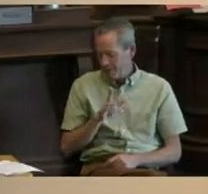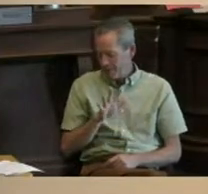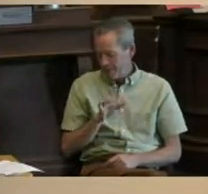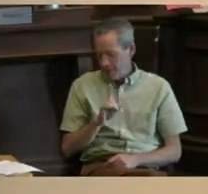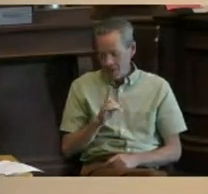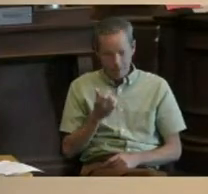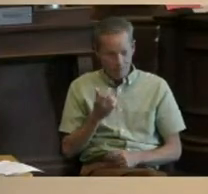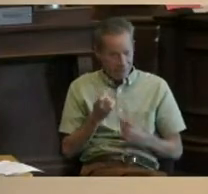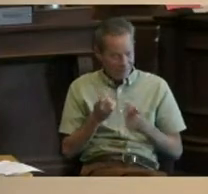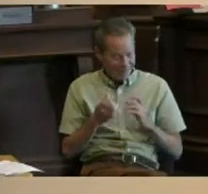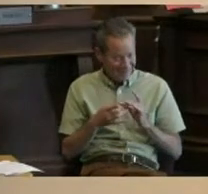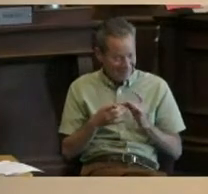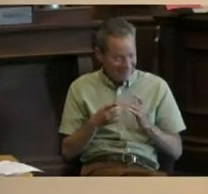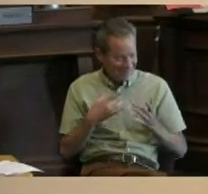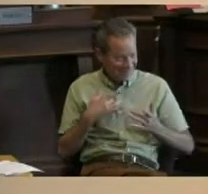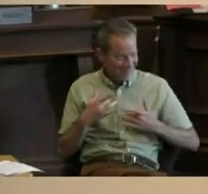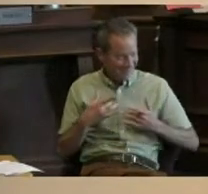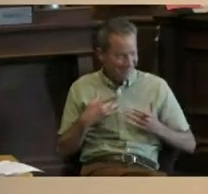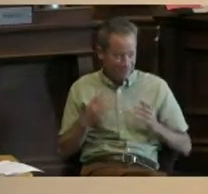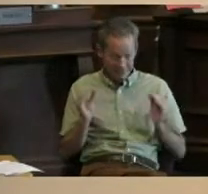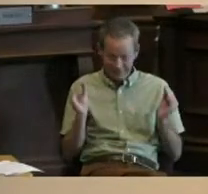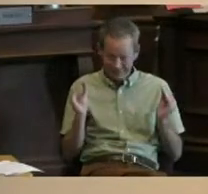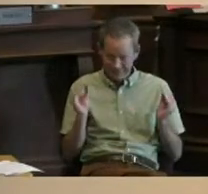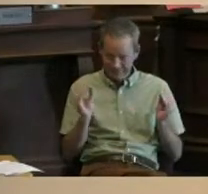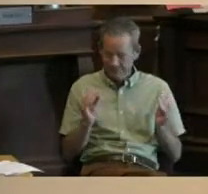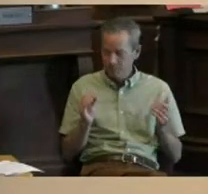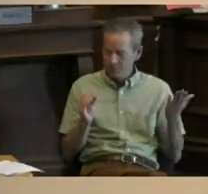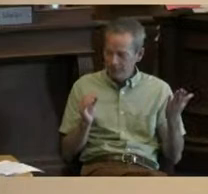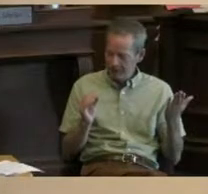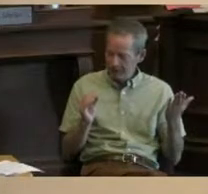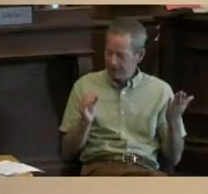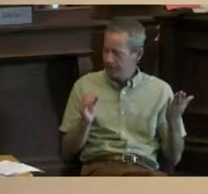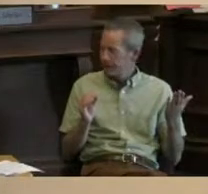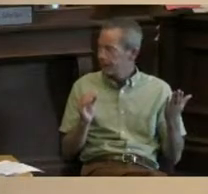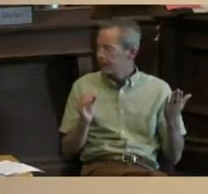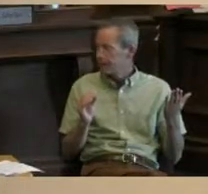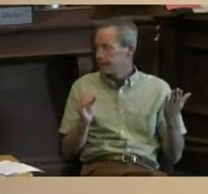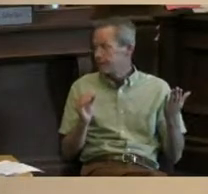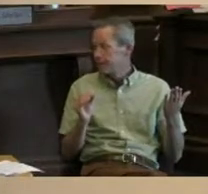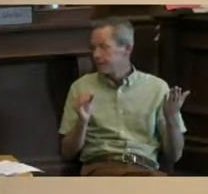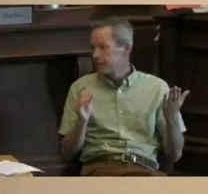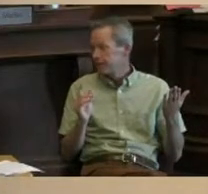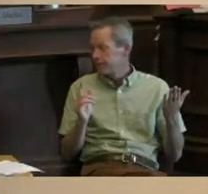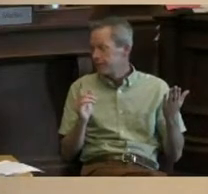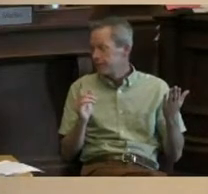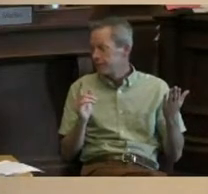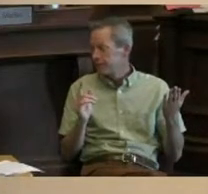on 351? Seeing no. Move it. We got a motion and a second.